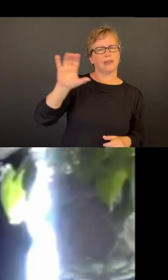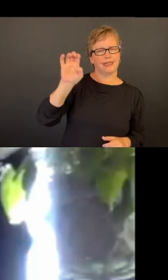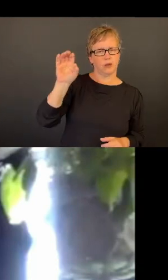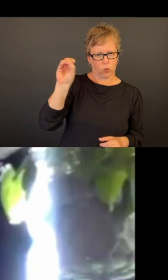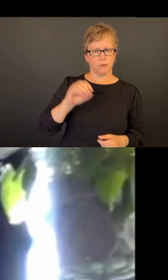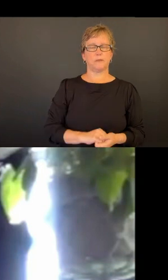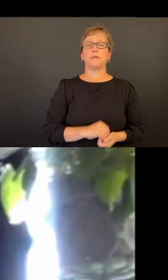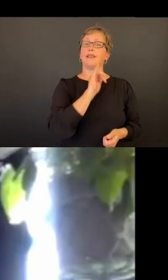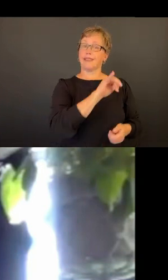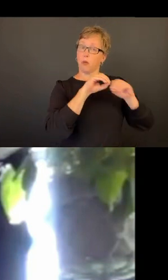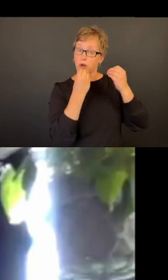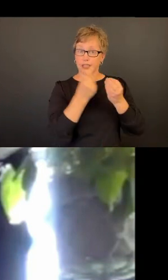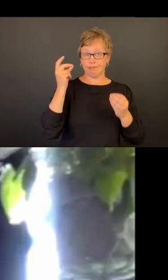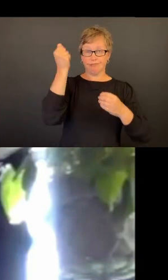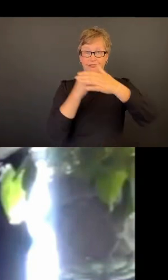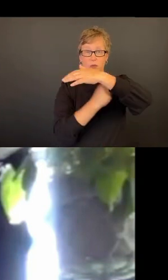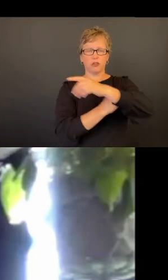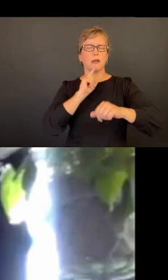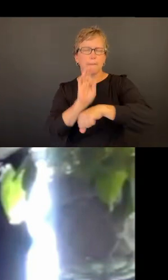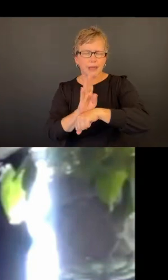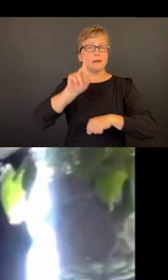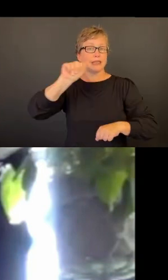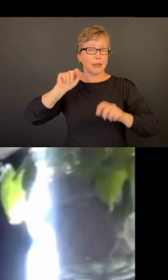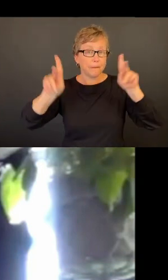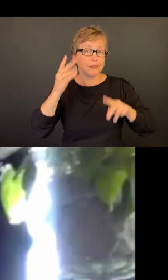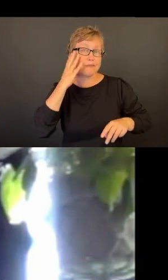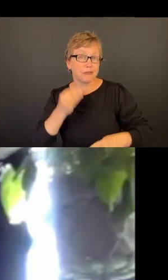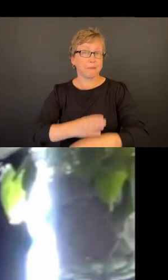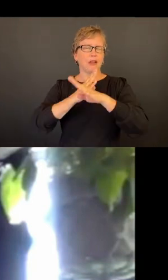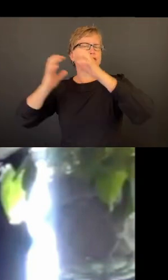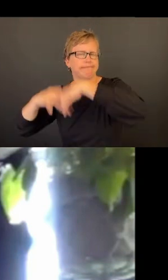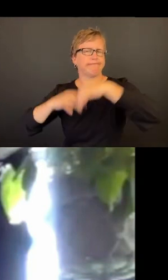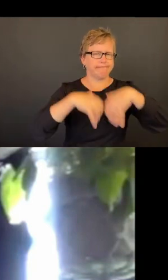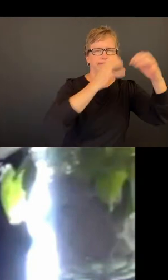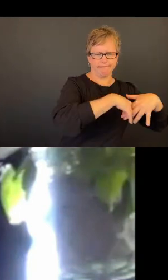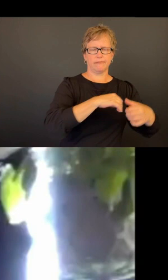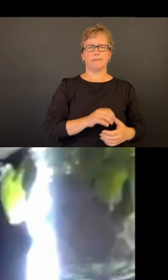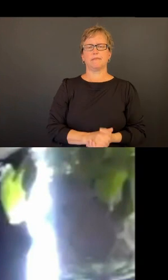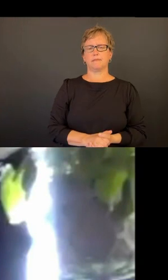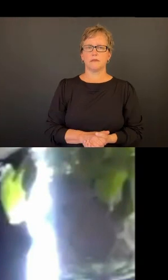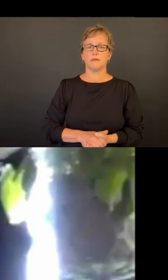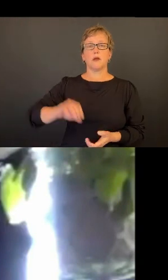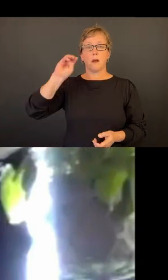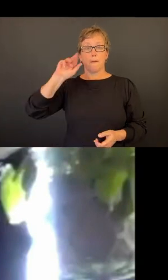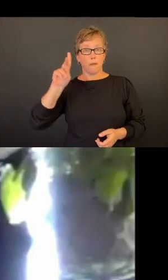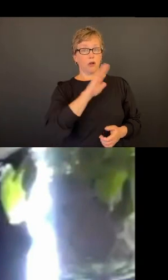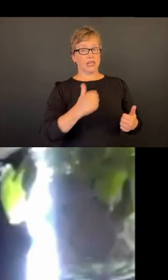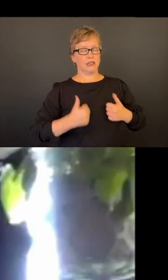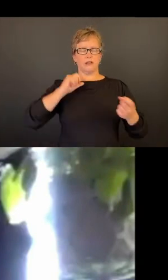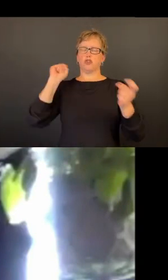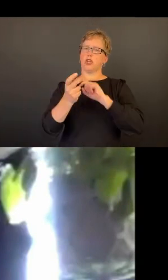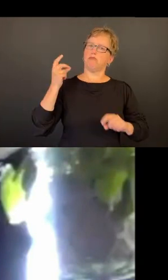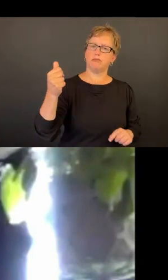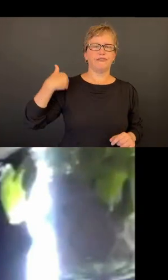with disabilities. Mark's life changed in a split second when a tragic accident left him a C5